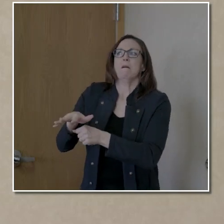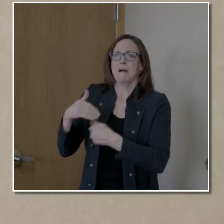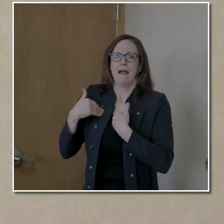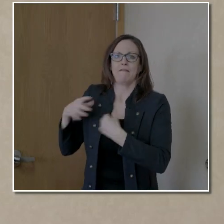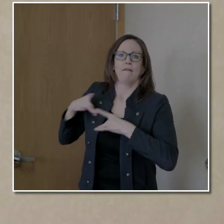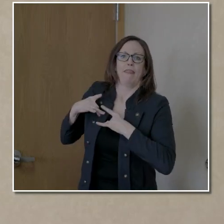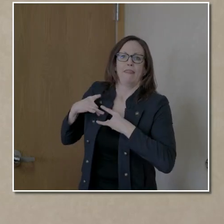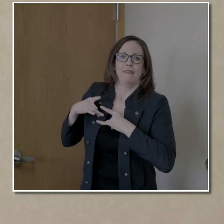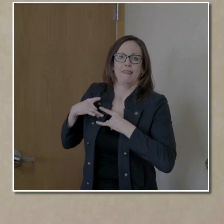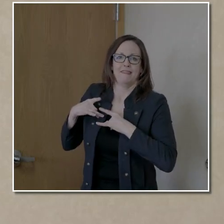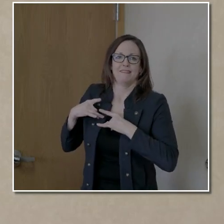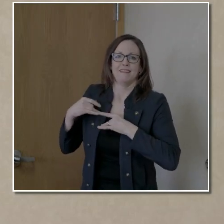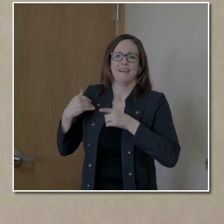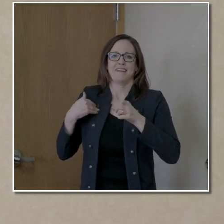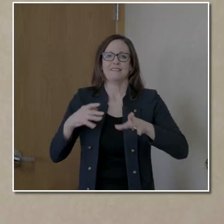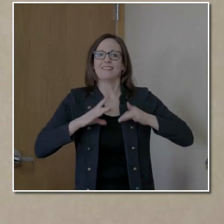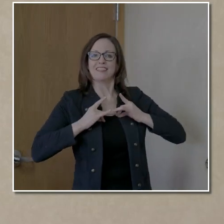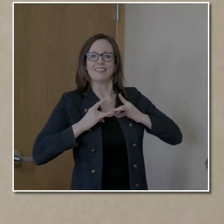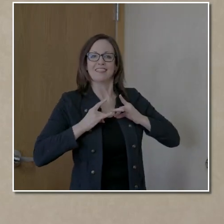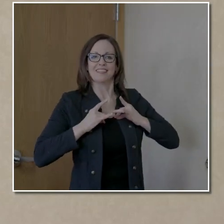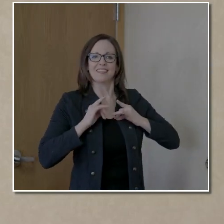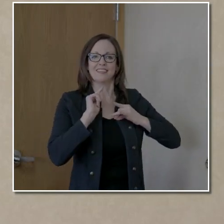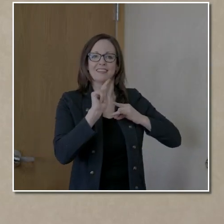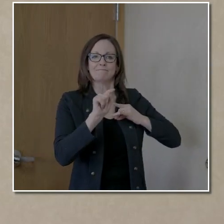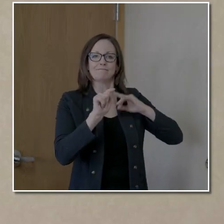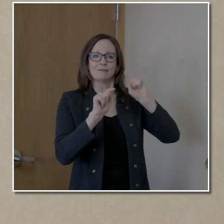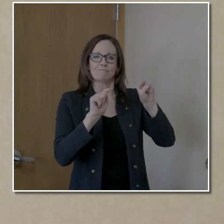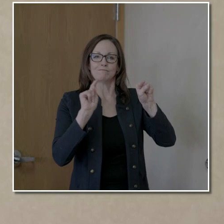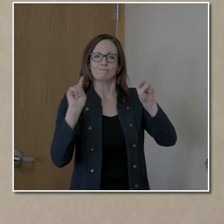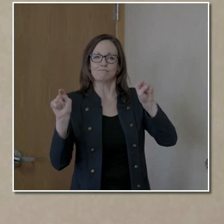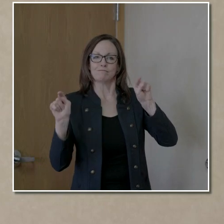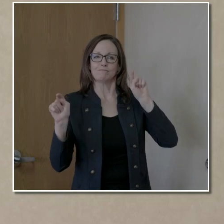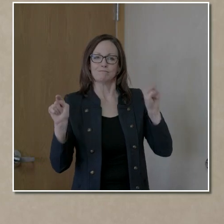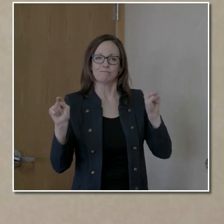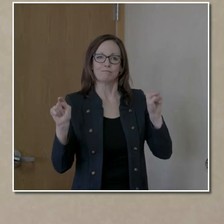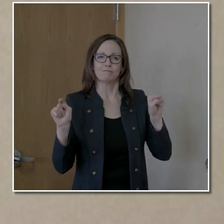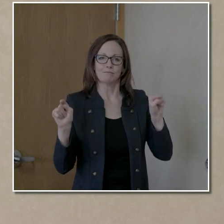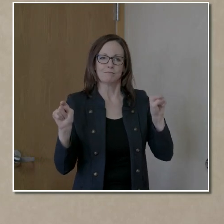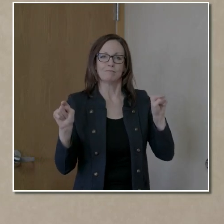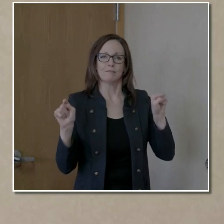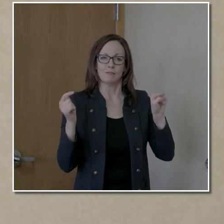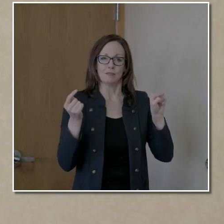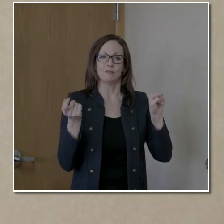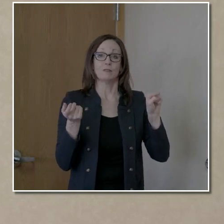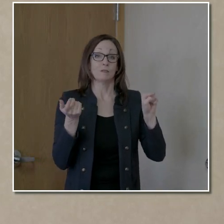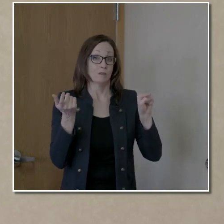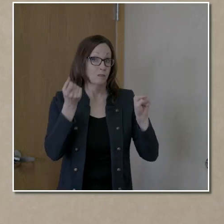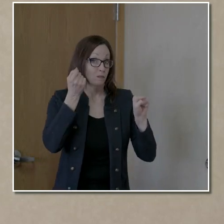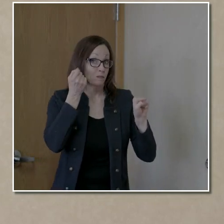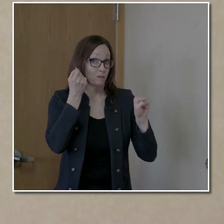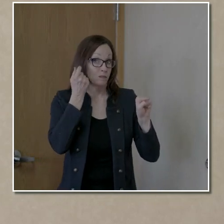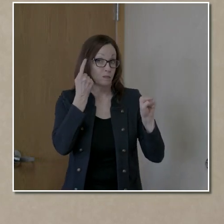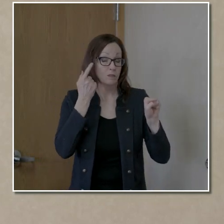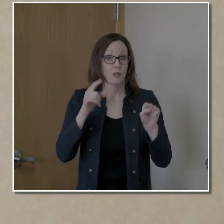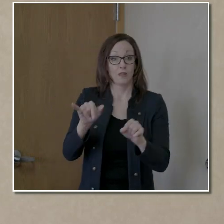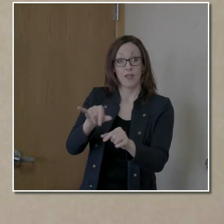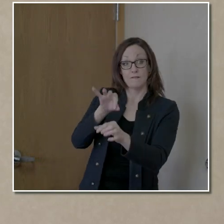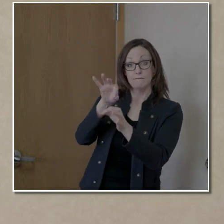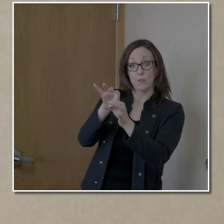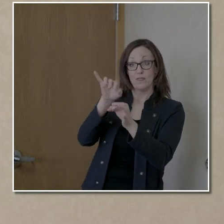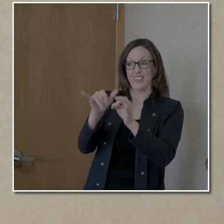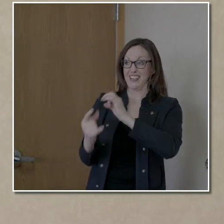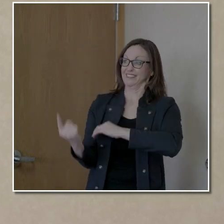kind of determination, we'd have to have a comparison group of where all the people who have tested negative, whether they voted or not